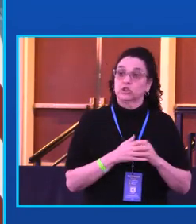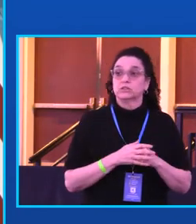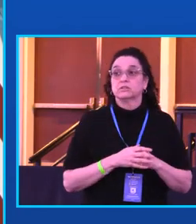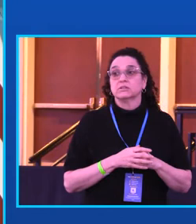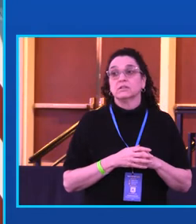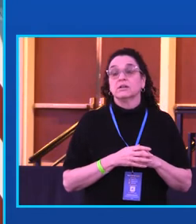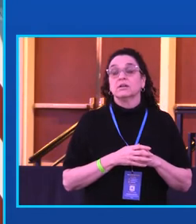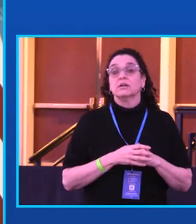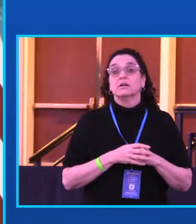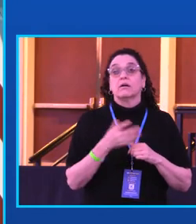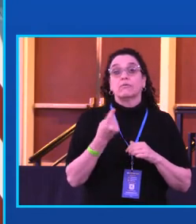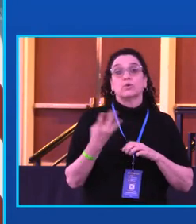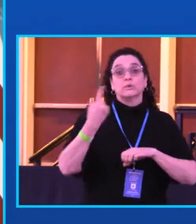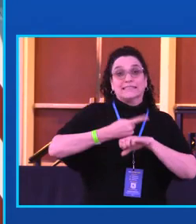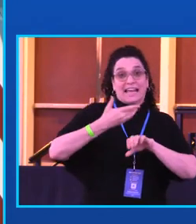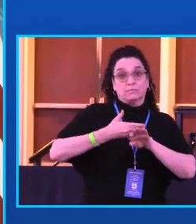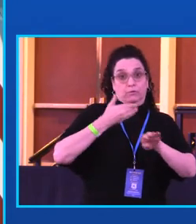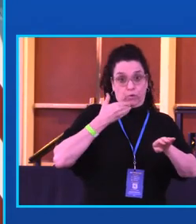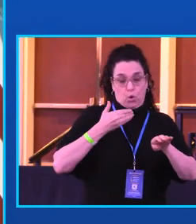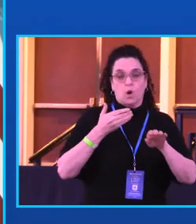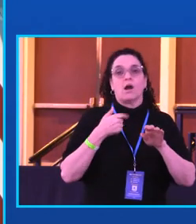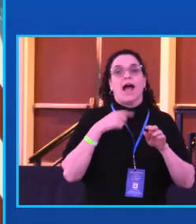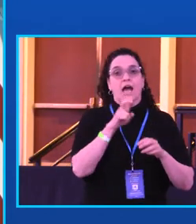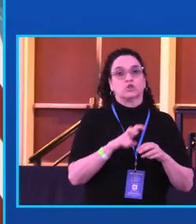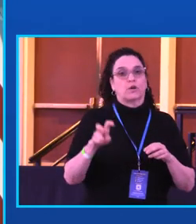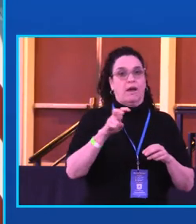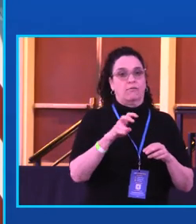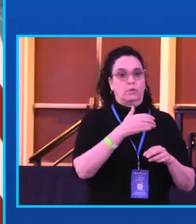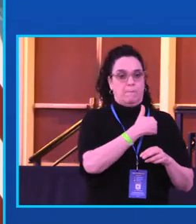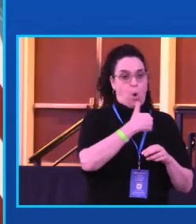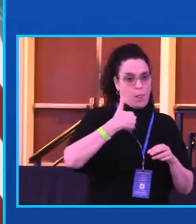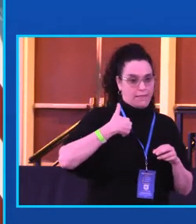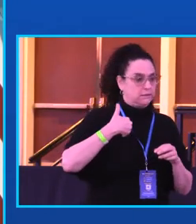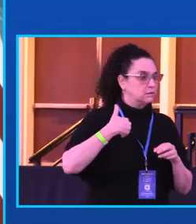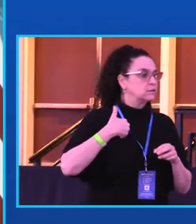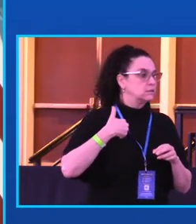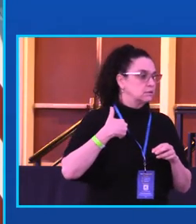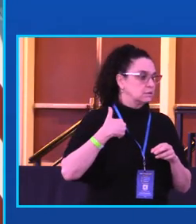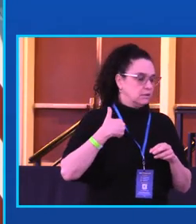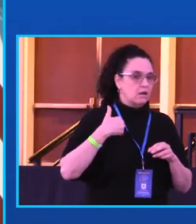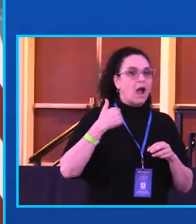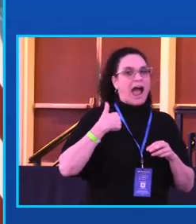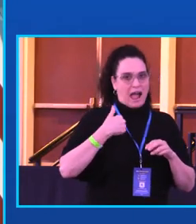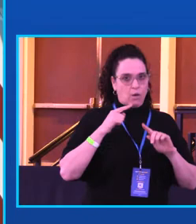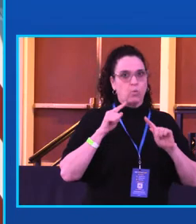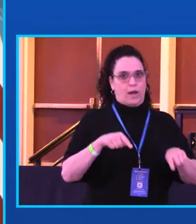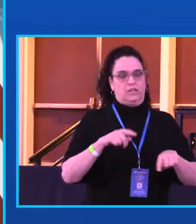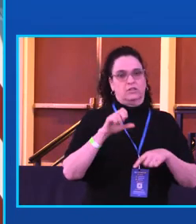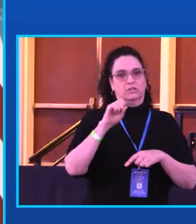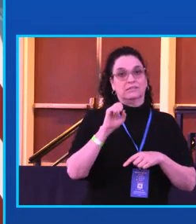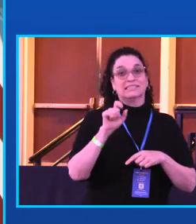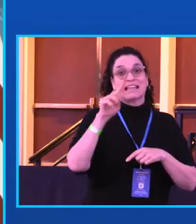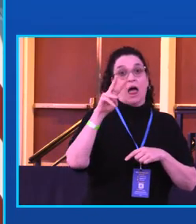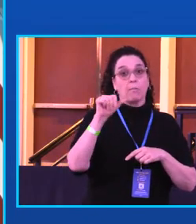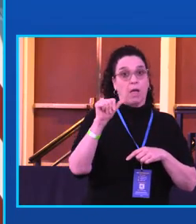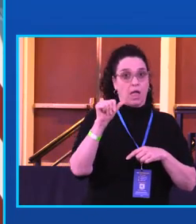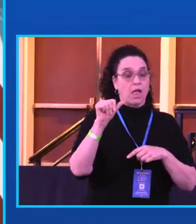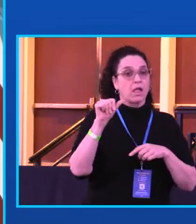traveled to Poland, with many of you, I was in Selma to commemorate the 57th